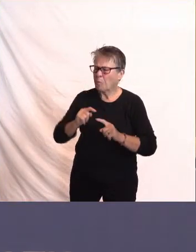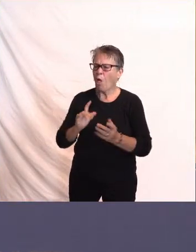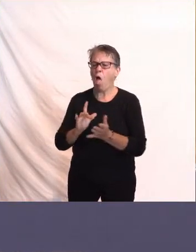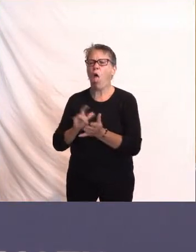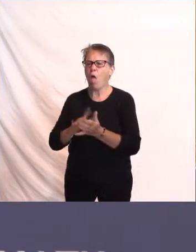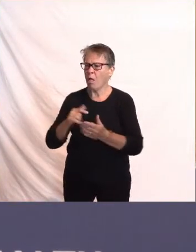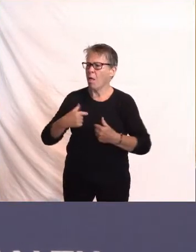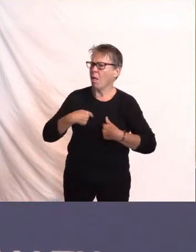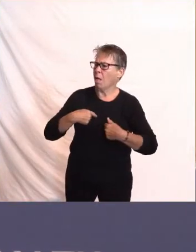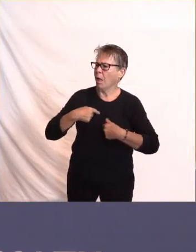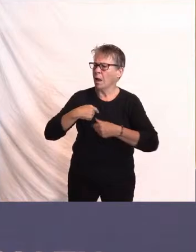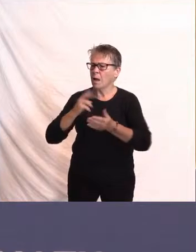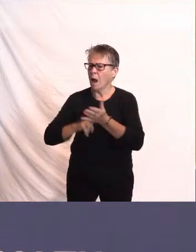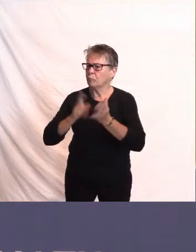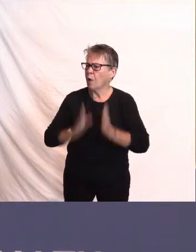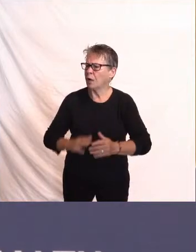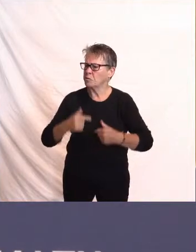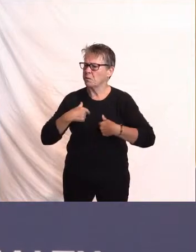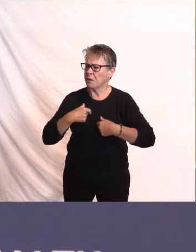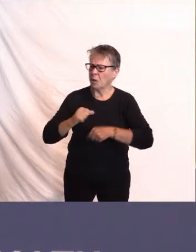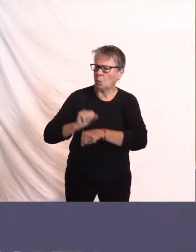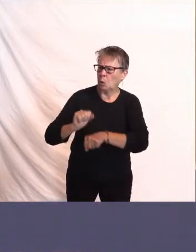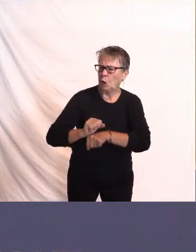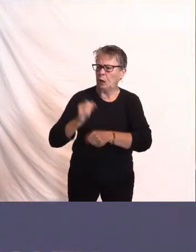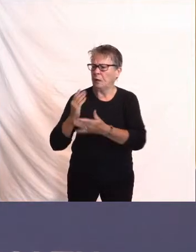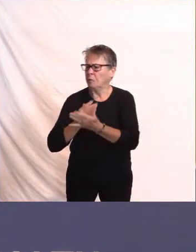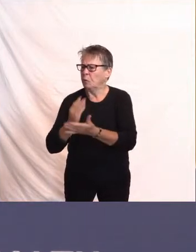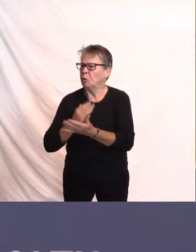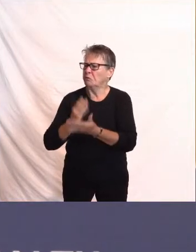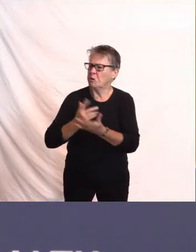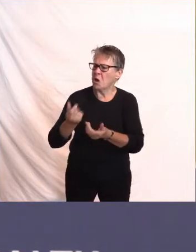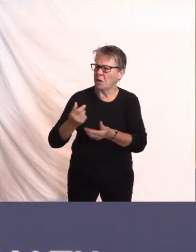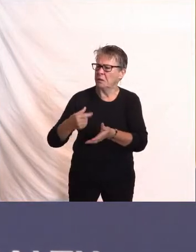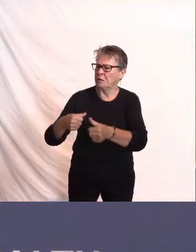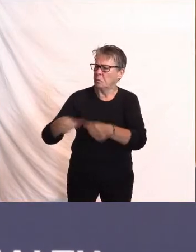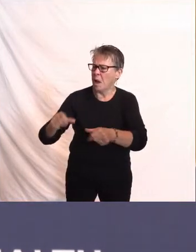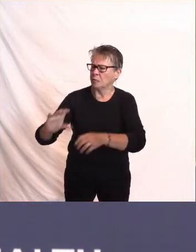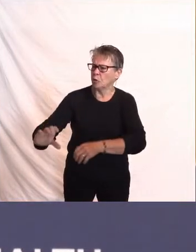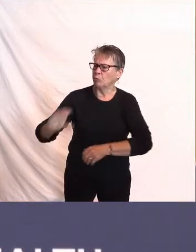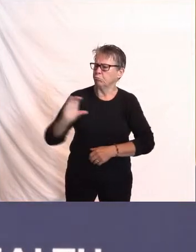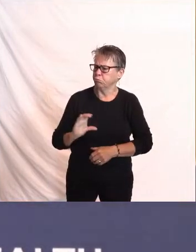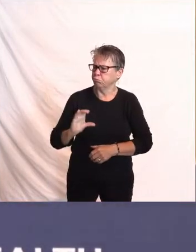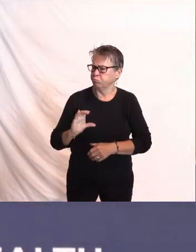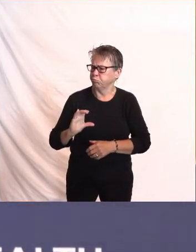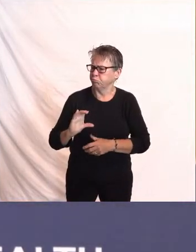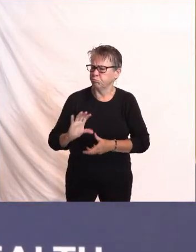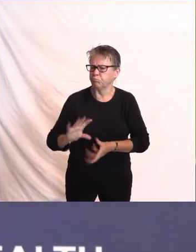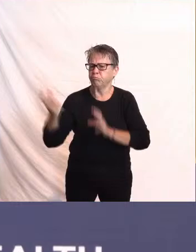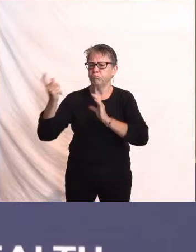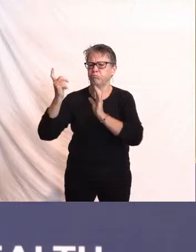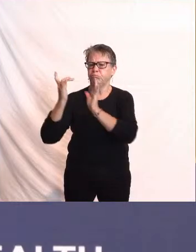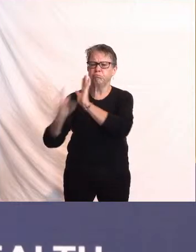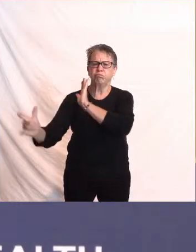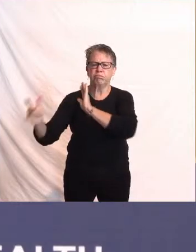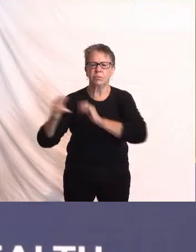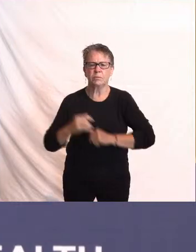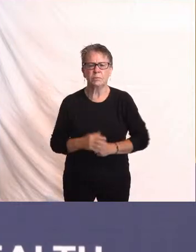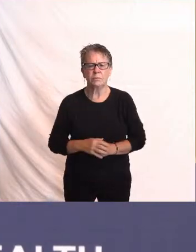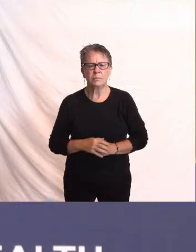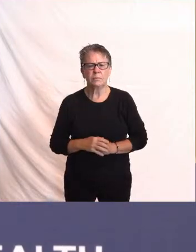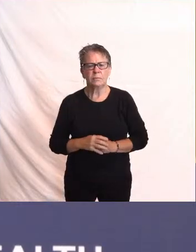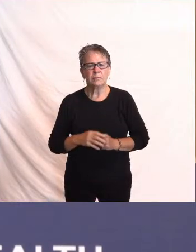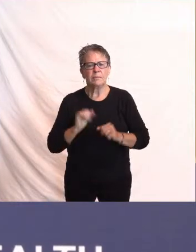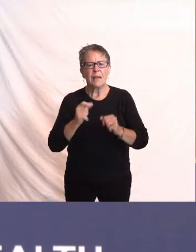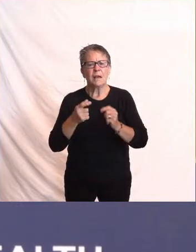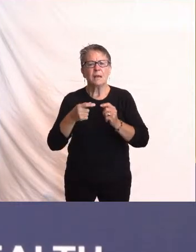again from early on, if you guys could find it? So the reason I want to bring this up is twofold. First of all, if you want to be